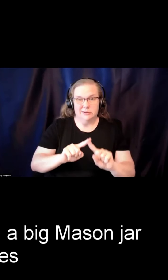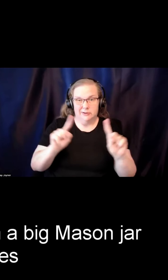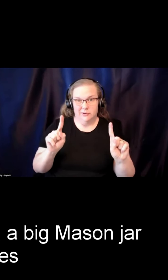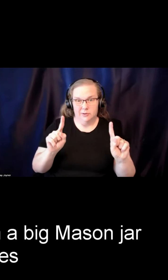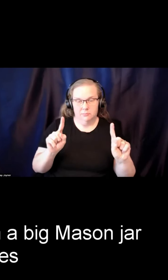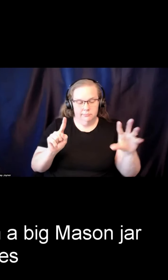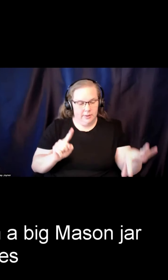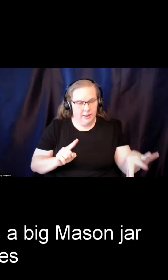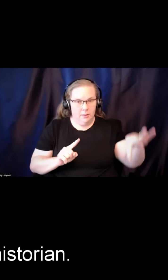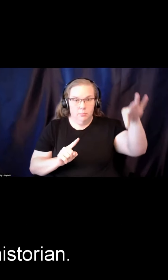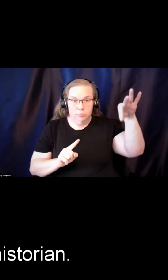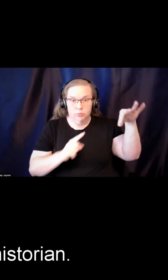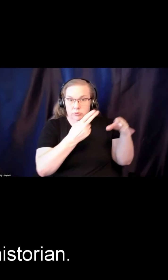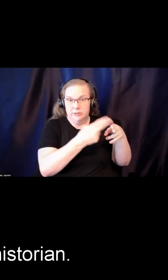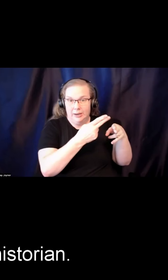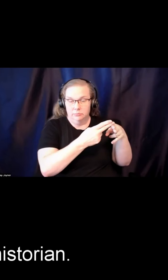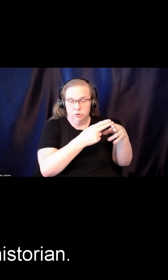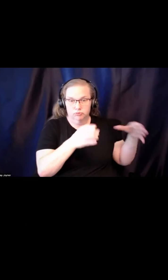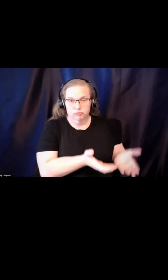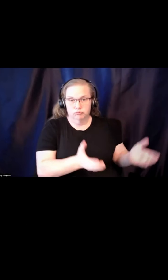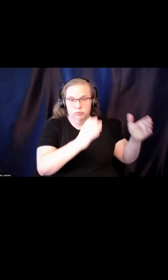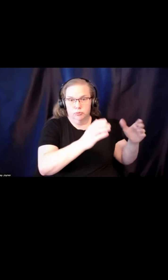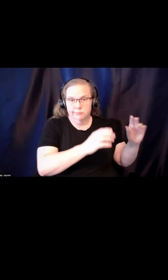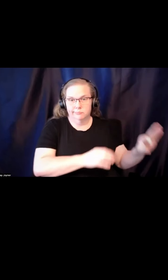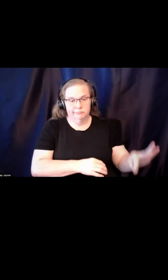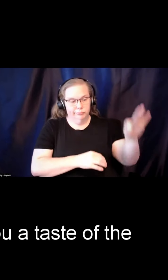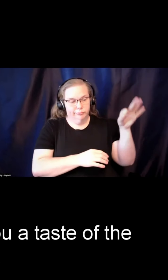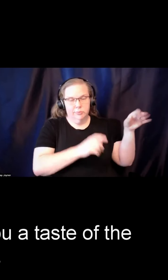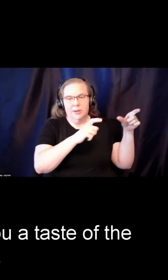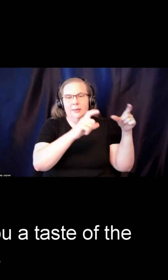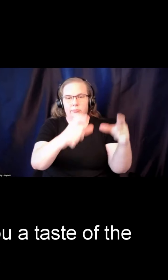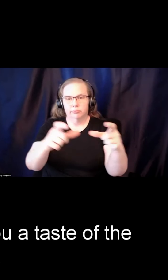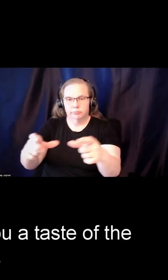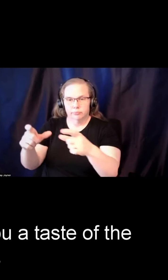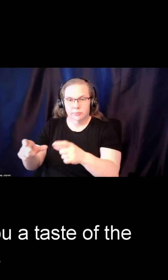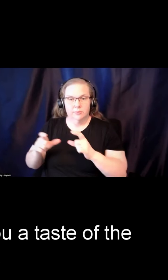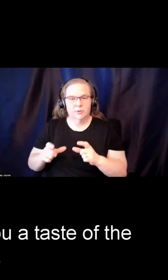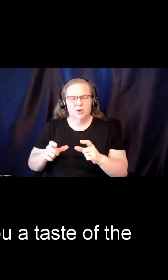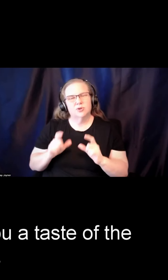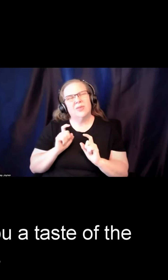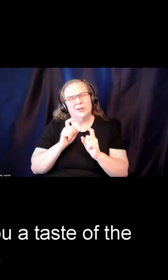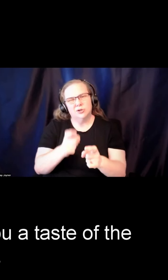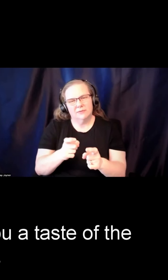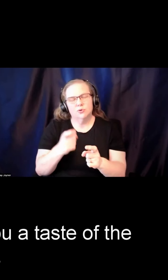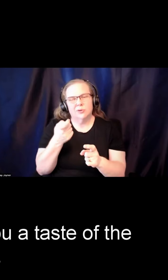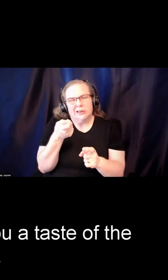a big mason jar of names by the town historian. So that just gives you a taste